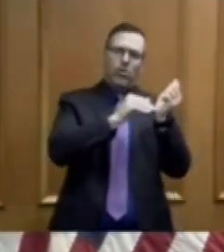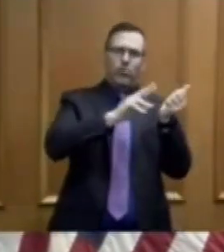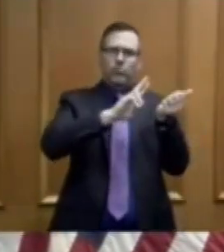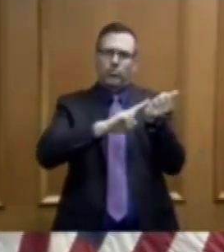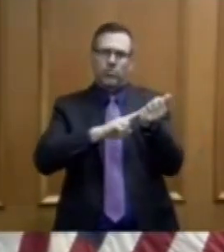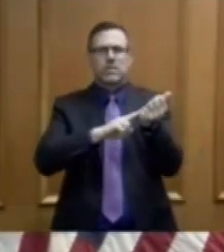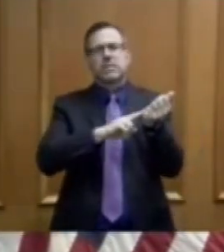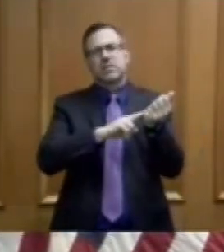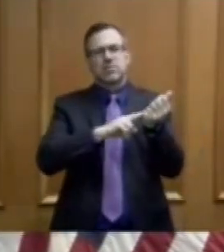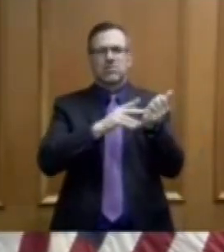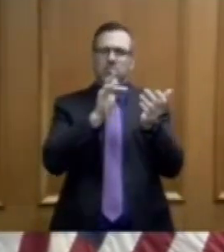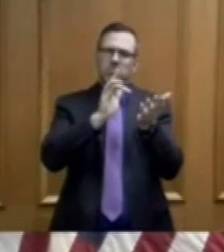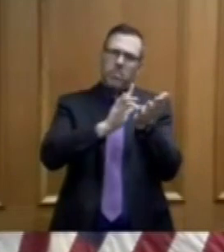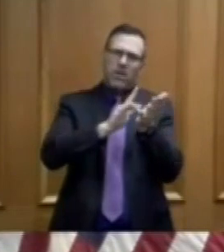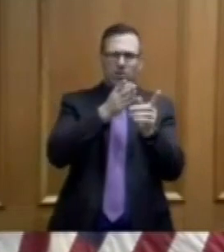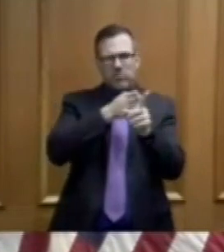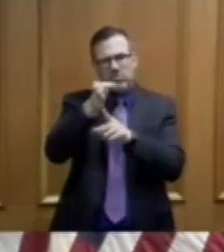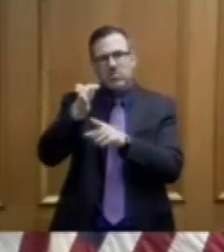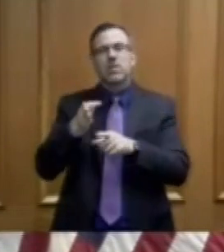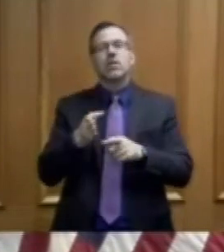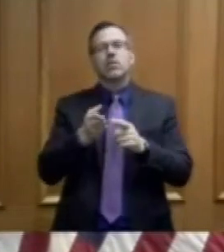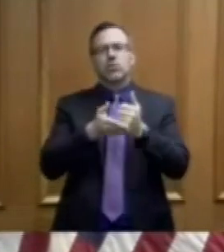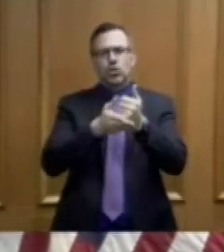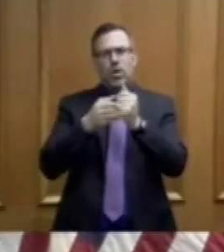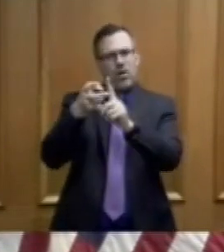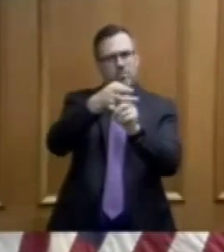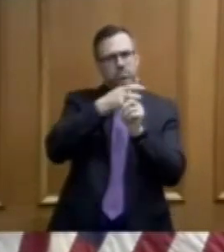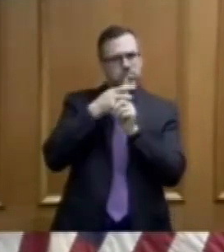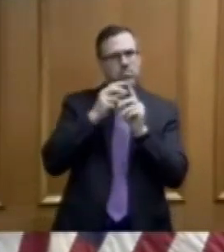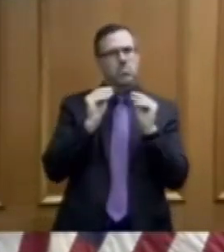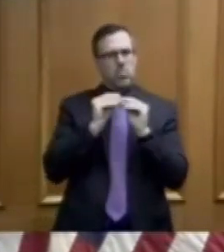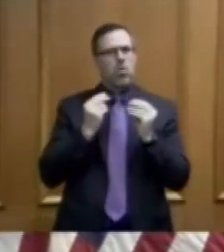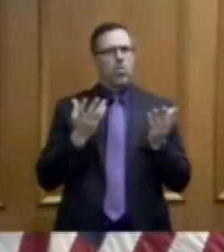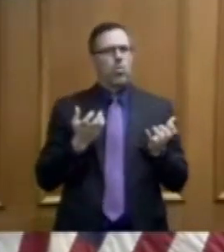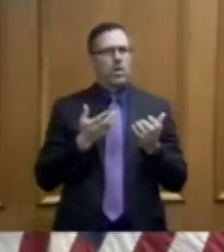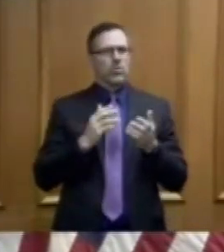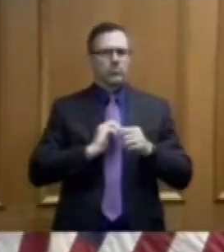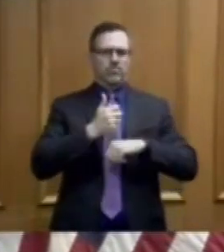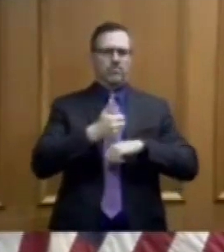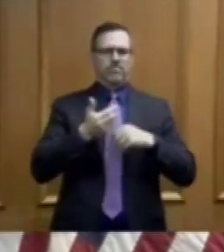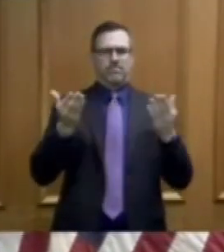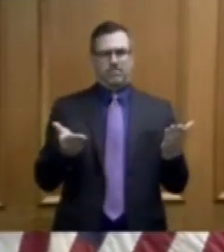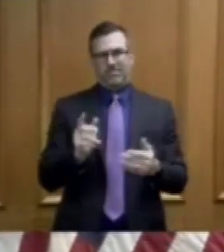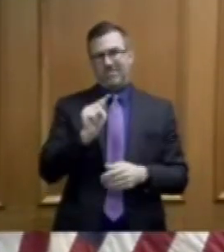who are again, as I said, on the front lines of this attack.